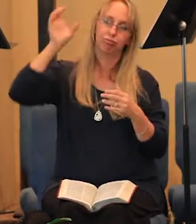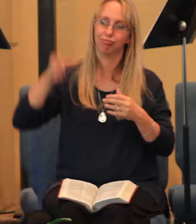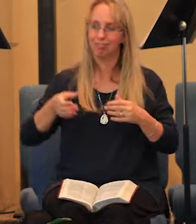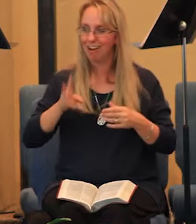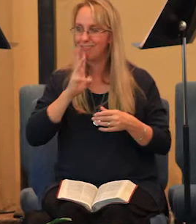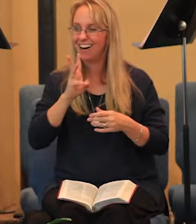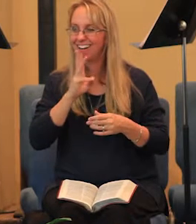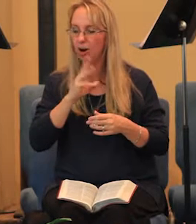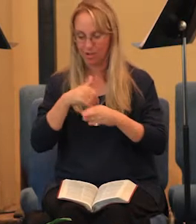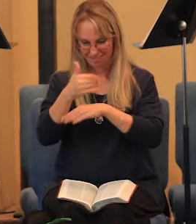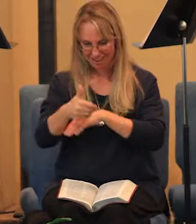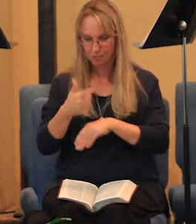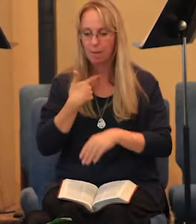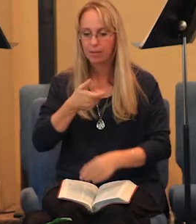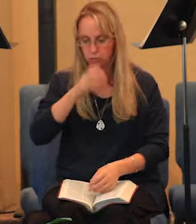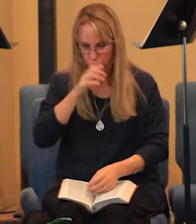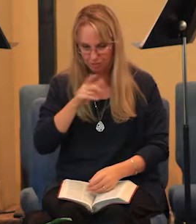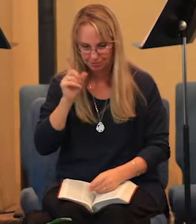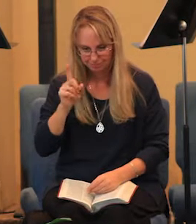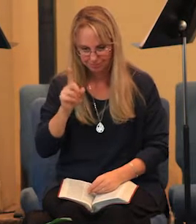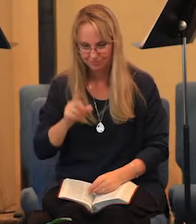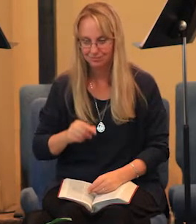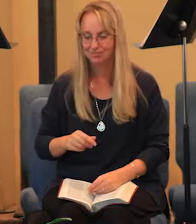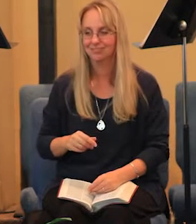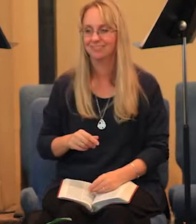myself. The next one I'm going to drink.